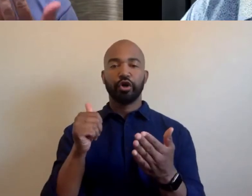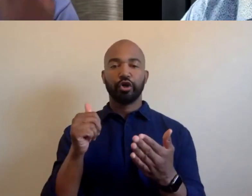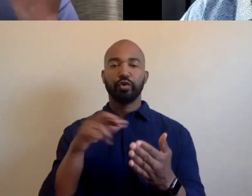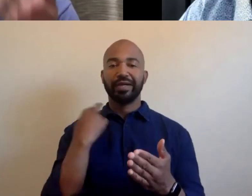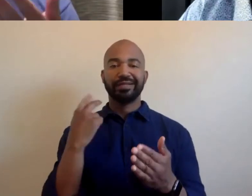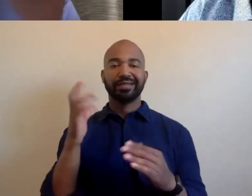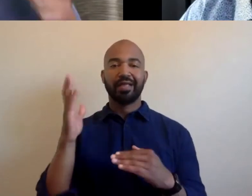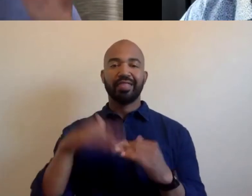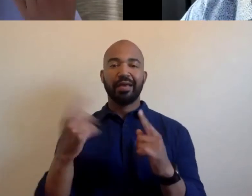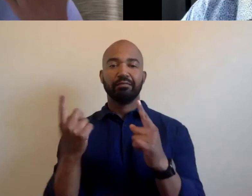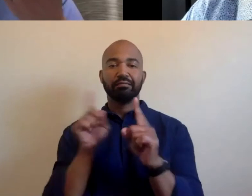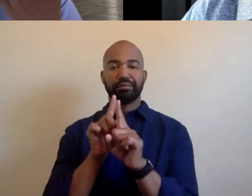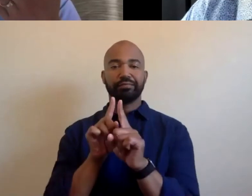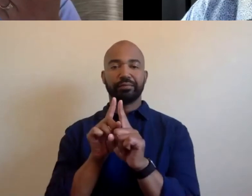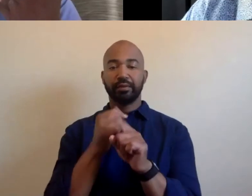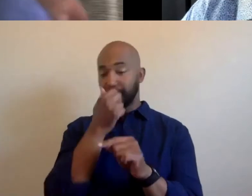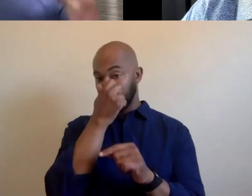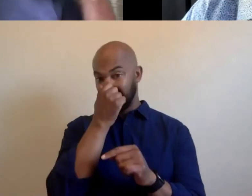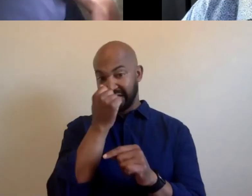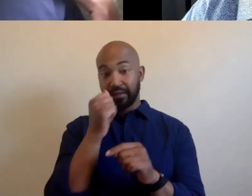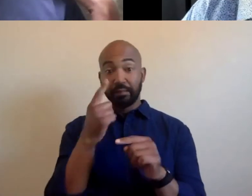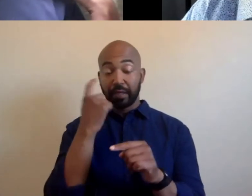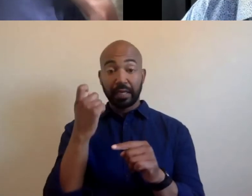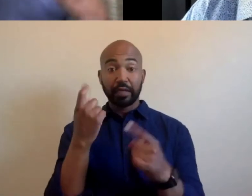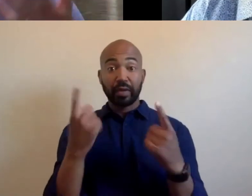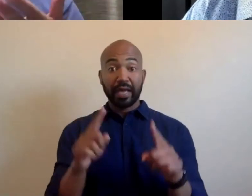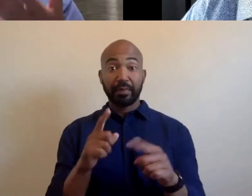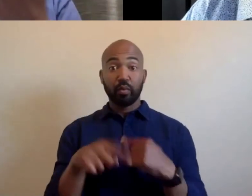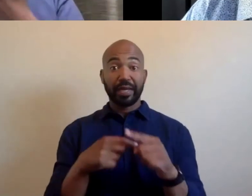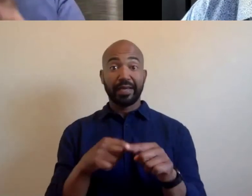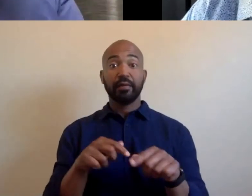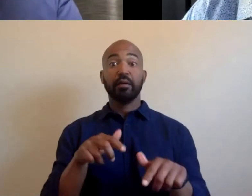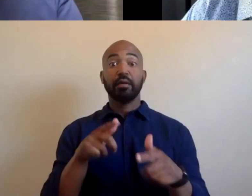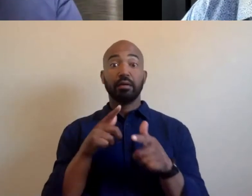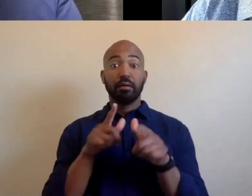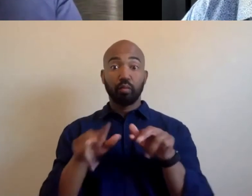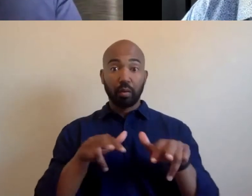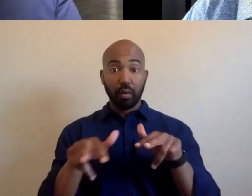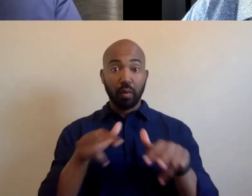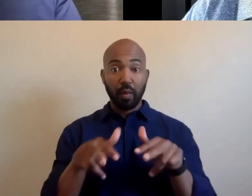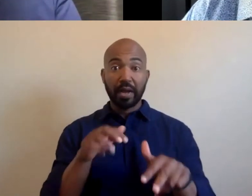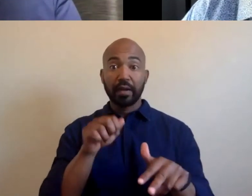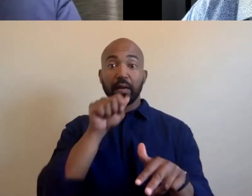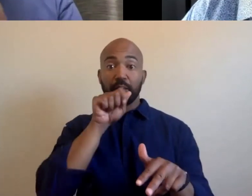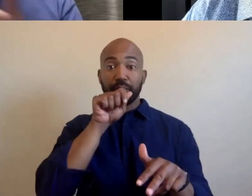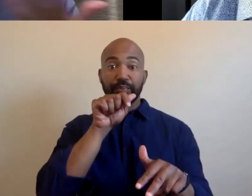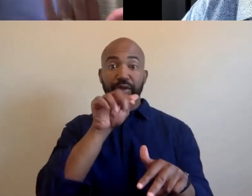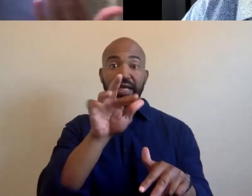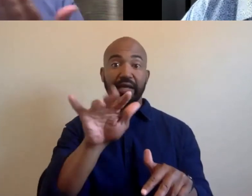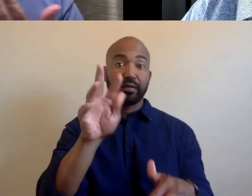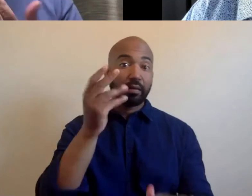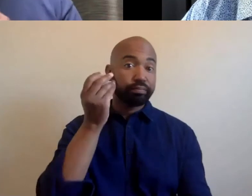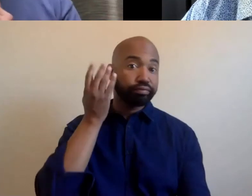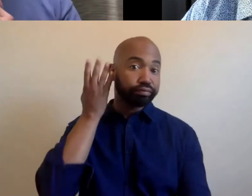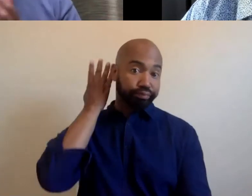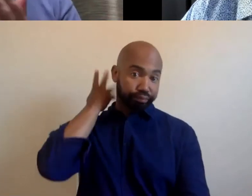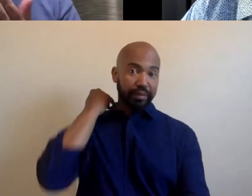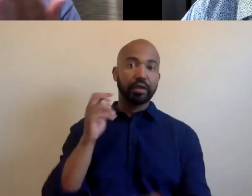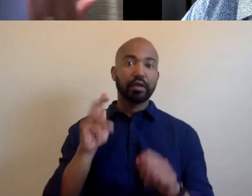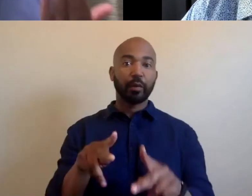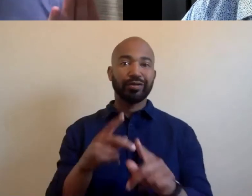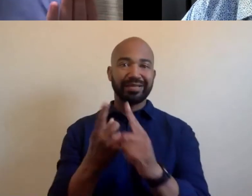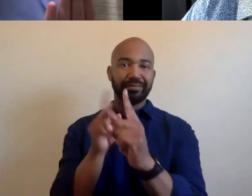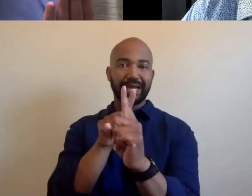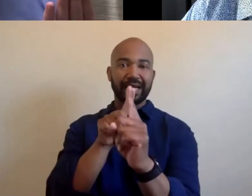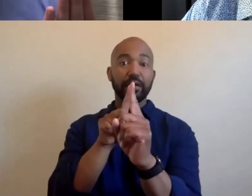because as we're breathing, that's going behind us, and that is then going into the person behind us. So I would